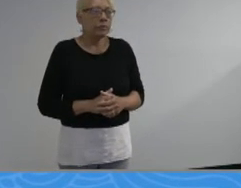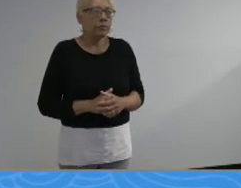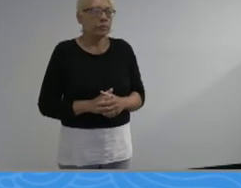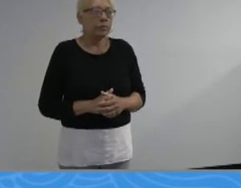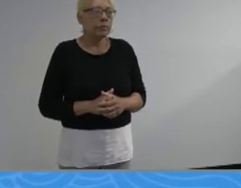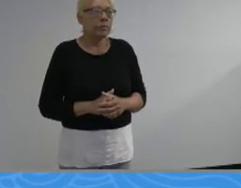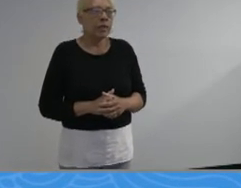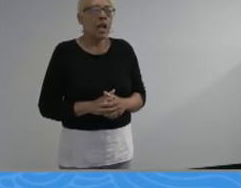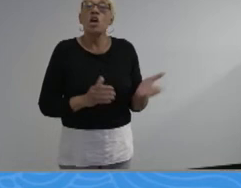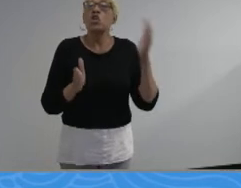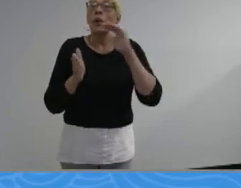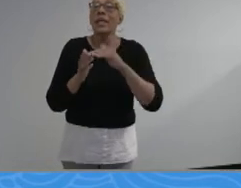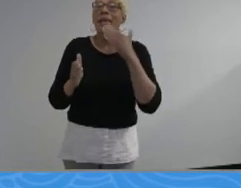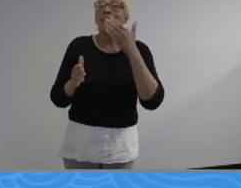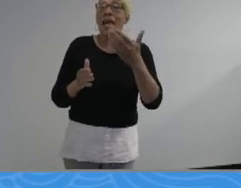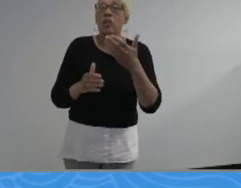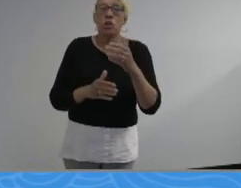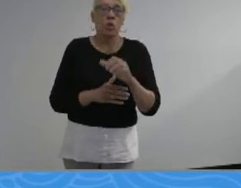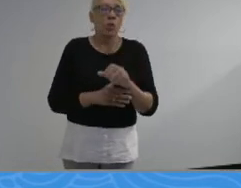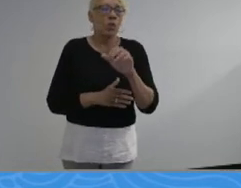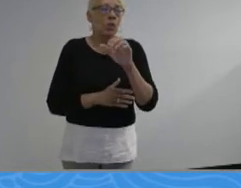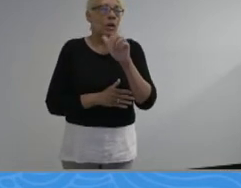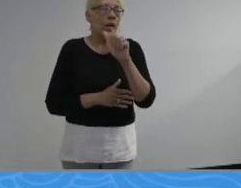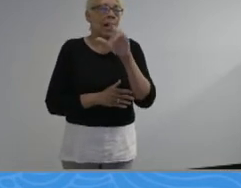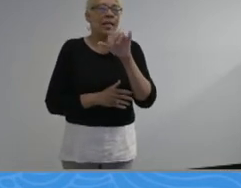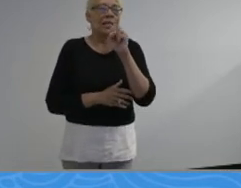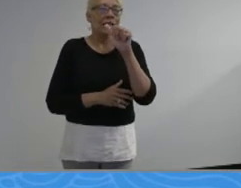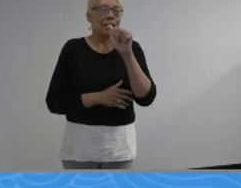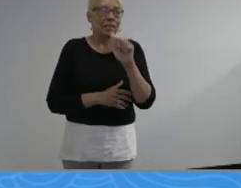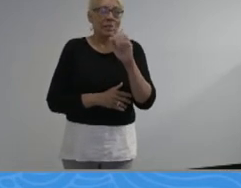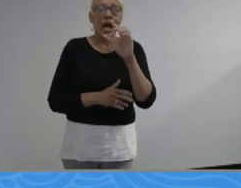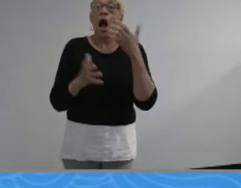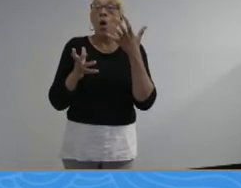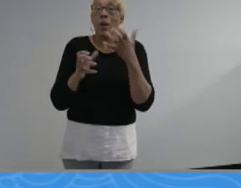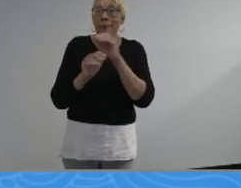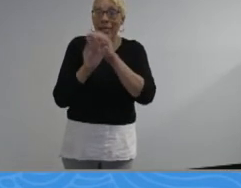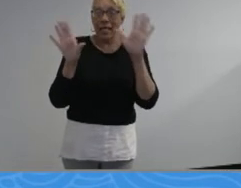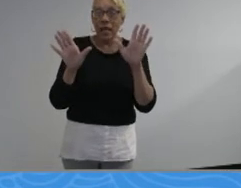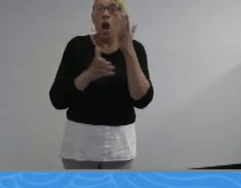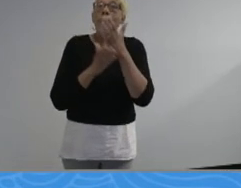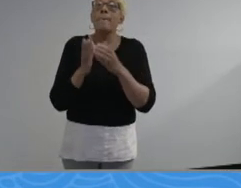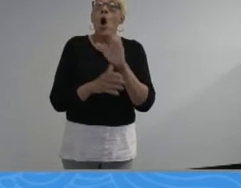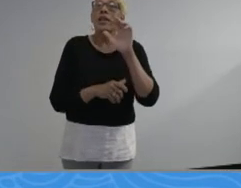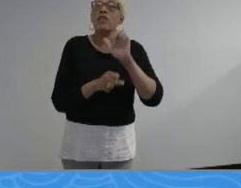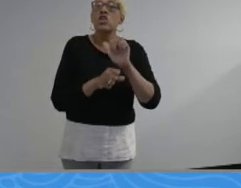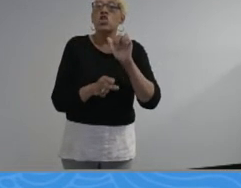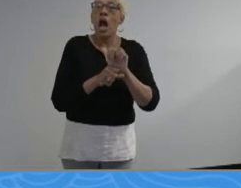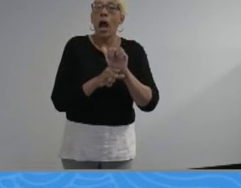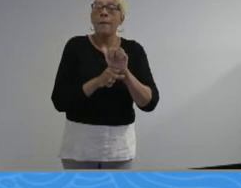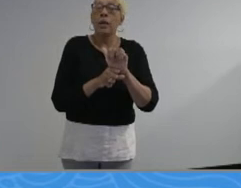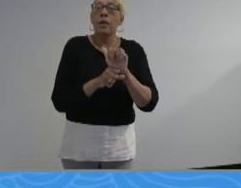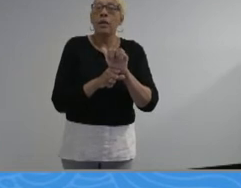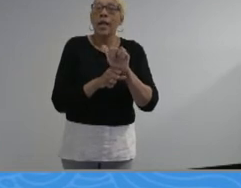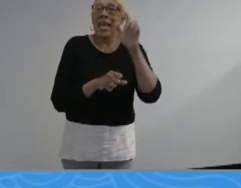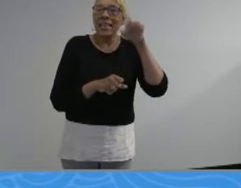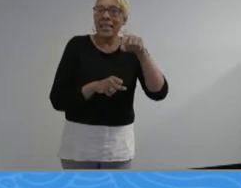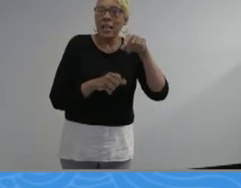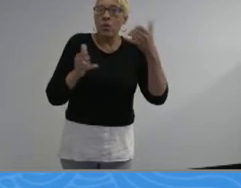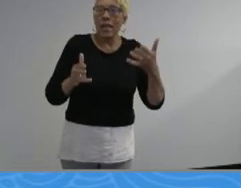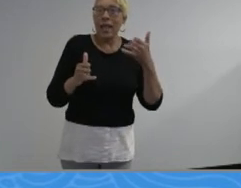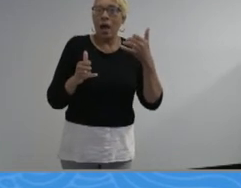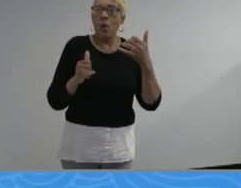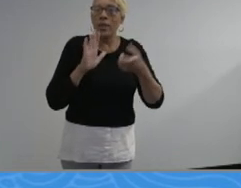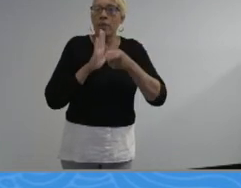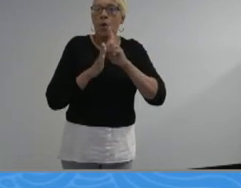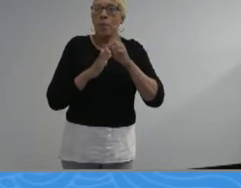conversation. So again, thank you, Alyssa. Let me be clear. Part of the job, part of the work, part of the need in this moment is for us to